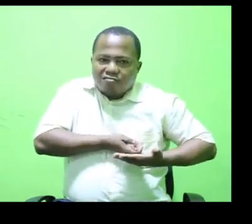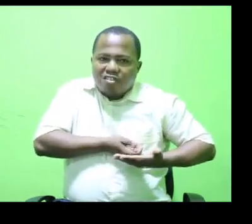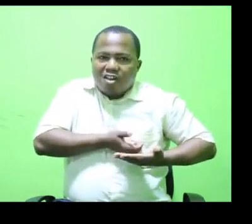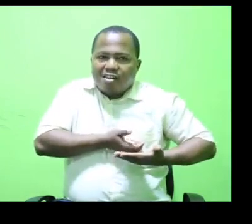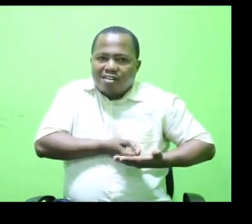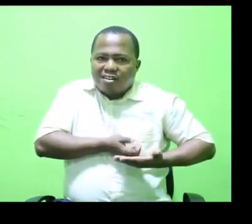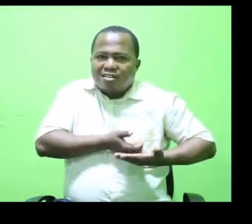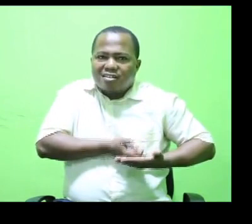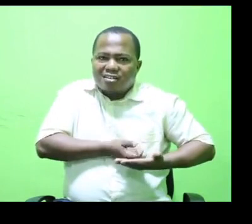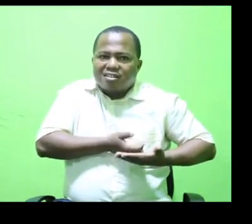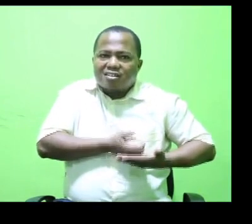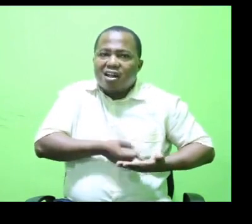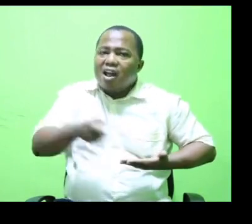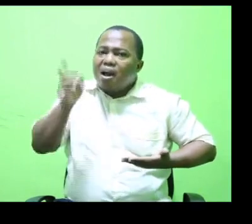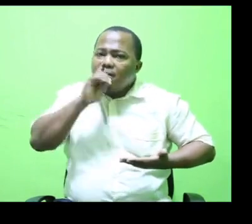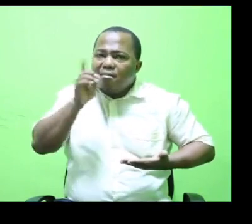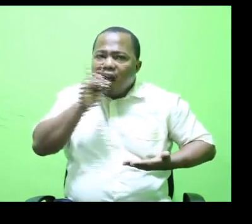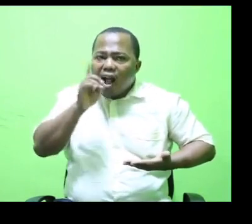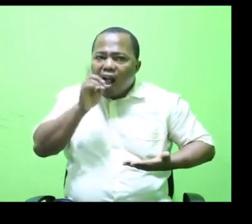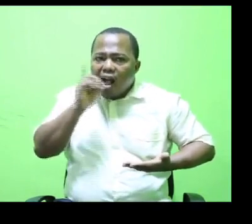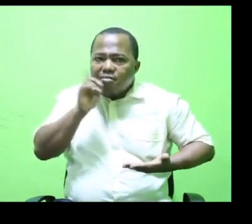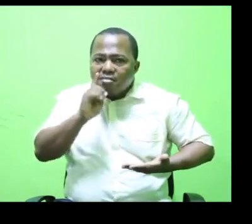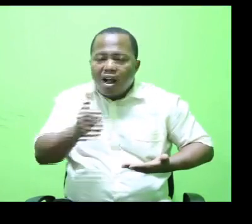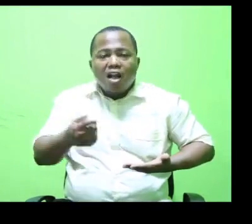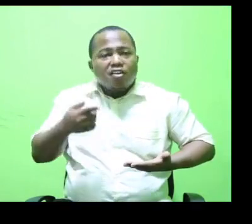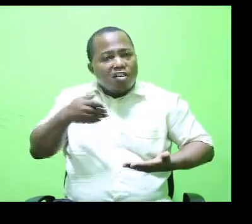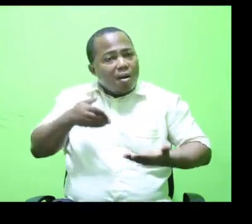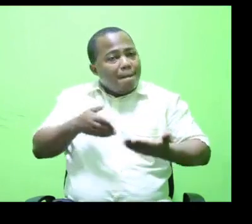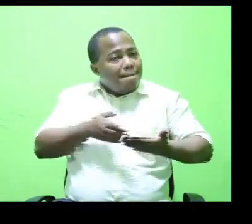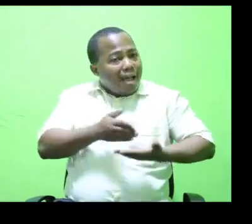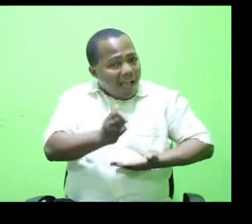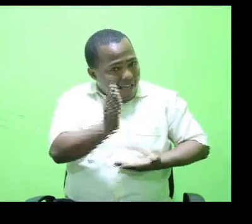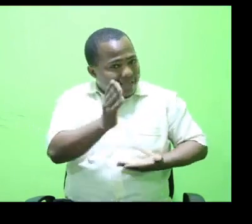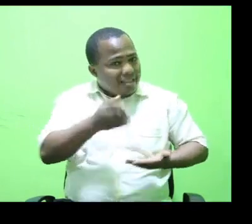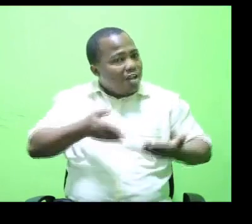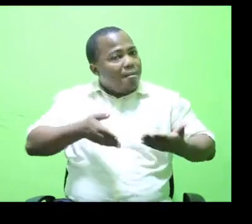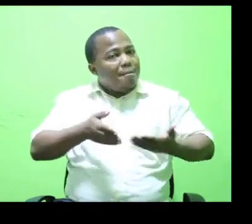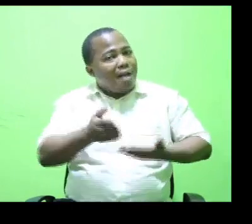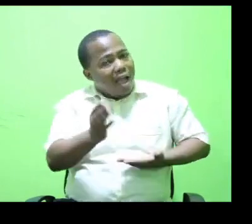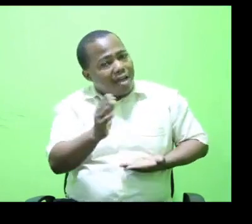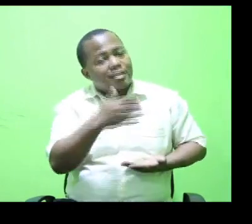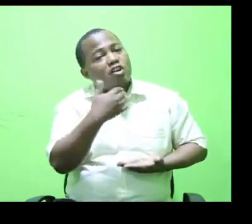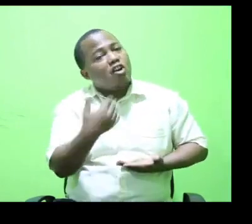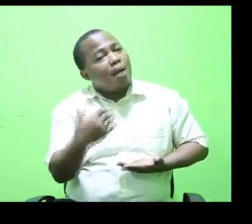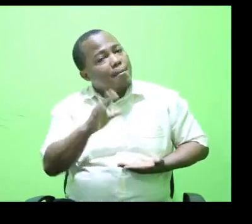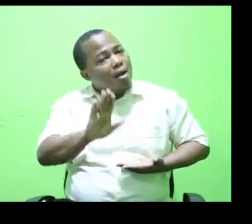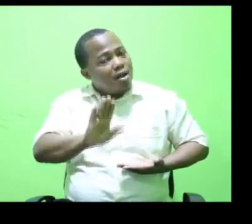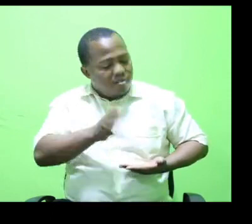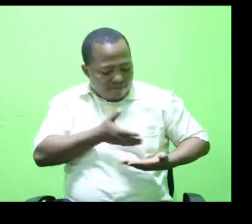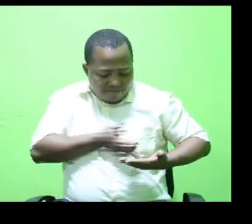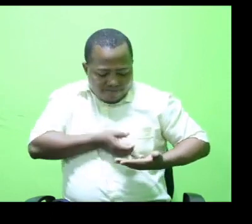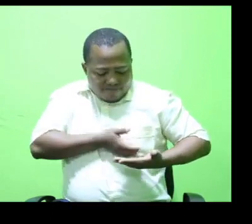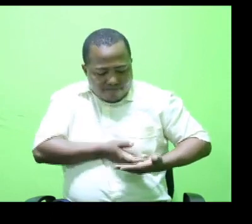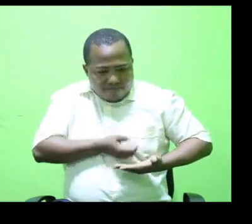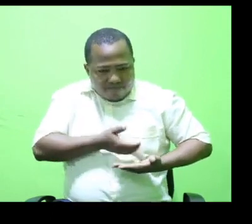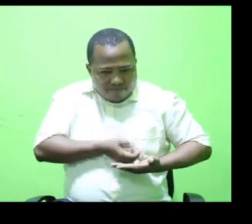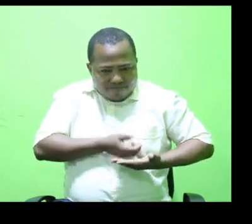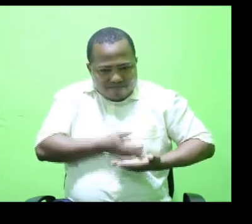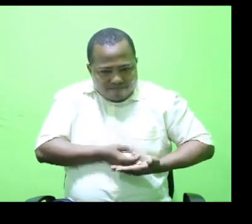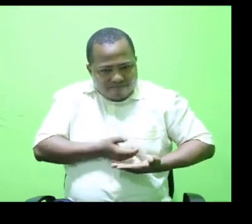Mother's antibodies possess to her or passes to her body, to her babies.